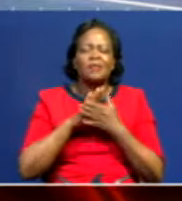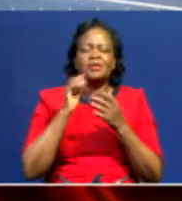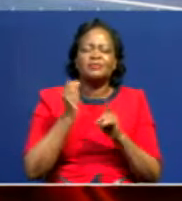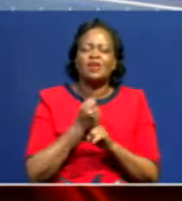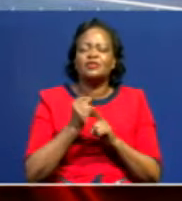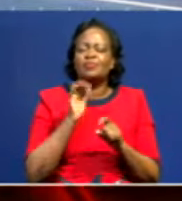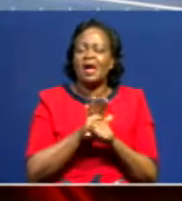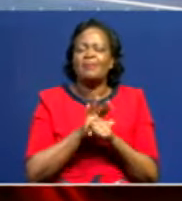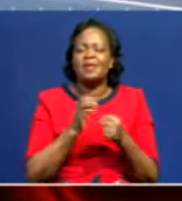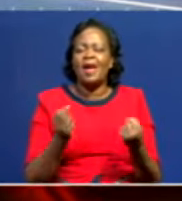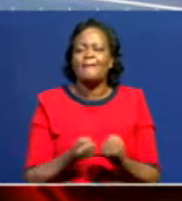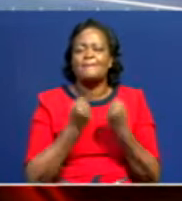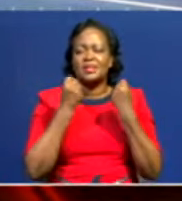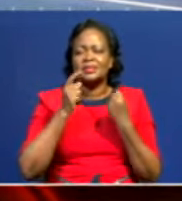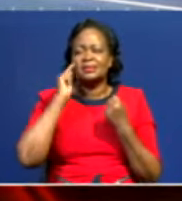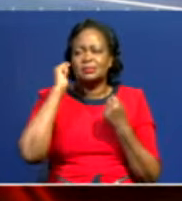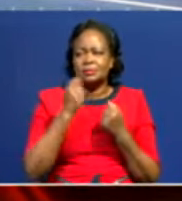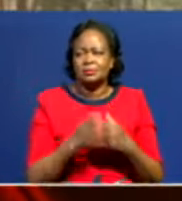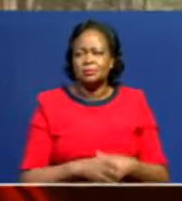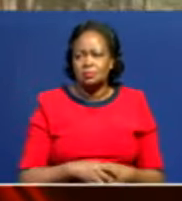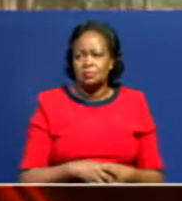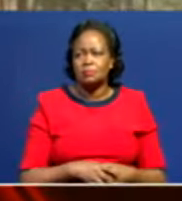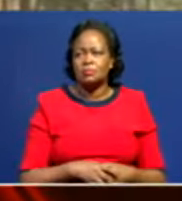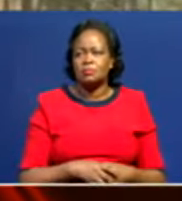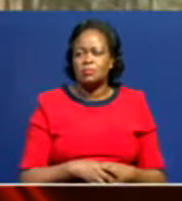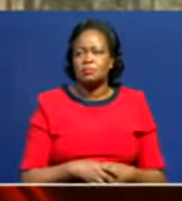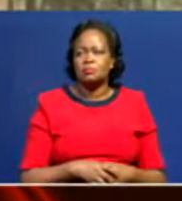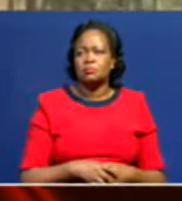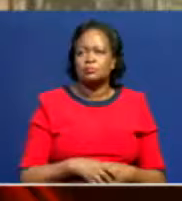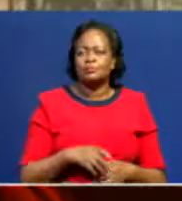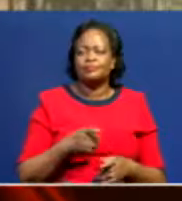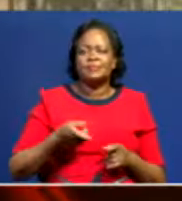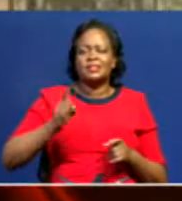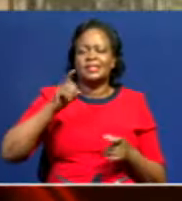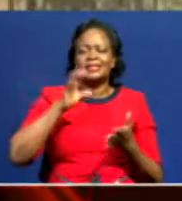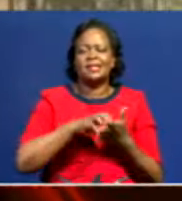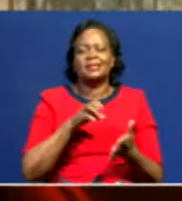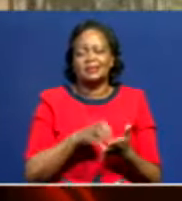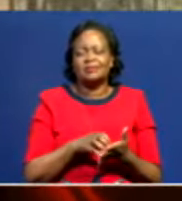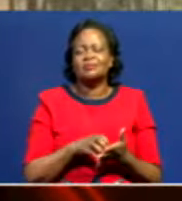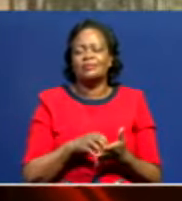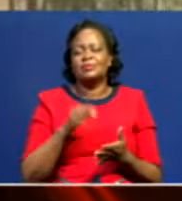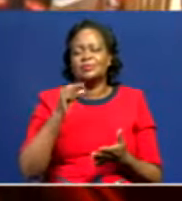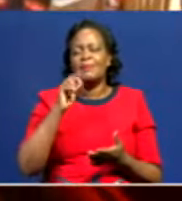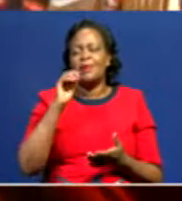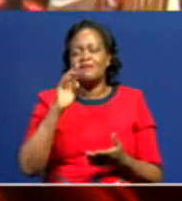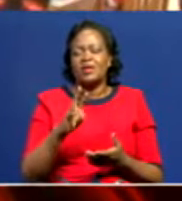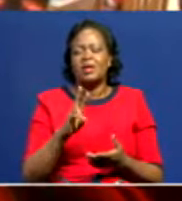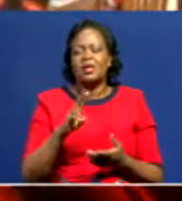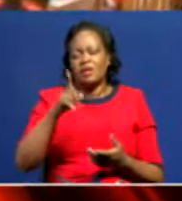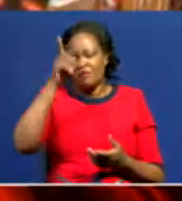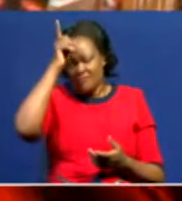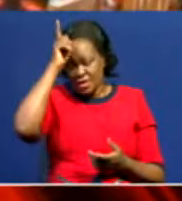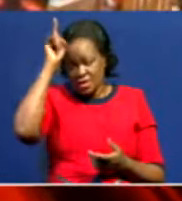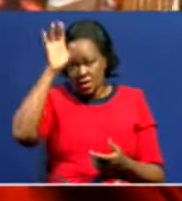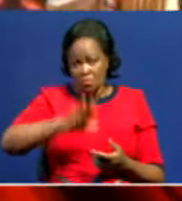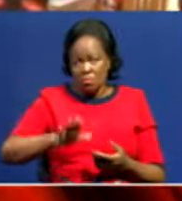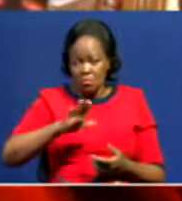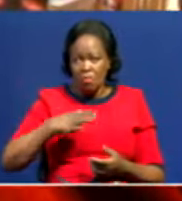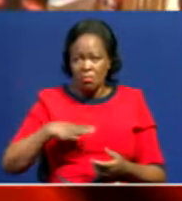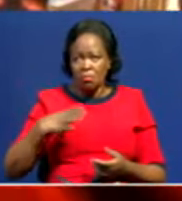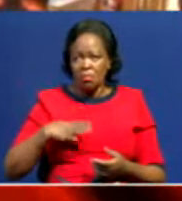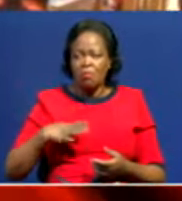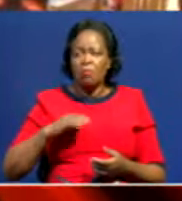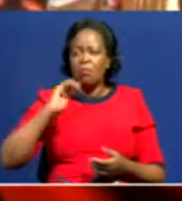explores ways of taming the vice. Increasing cases of gender-based violence in remote areas of Samburu